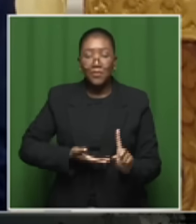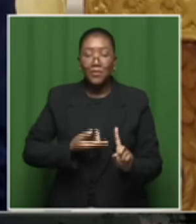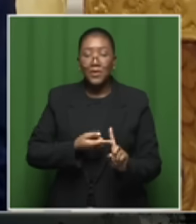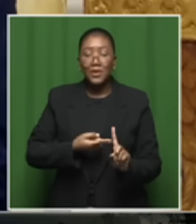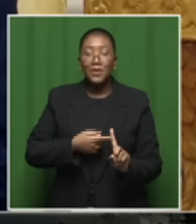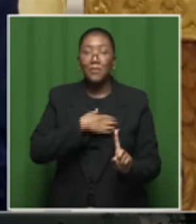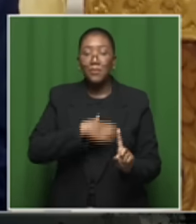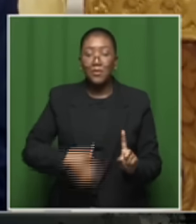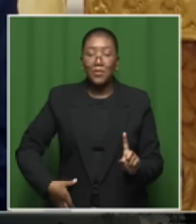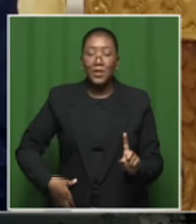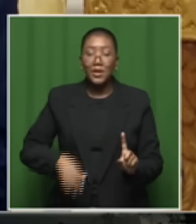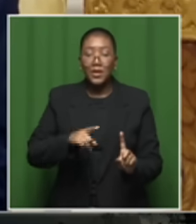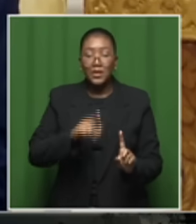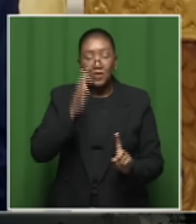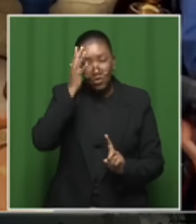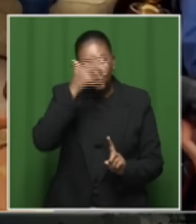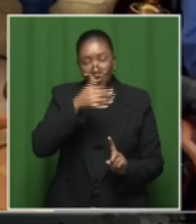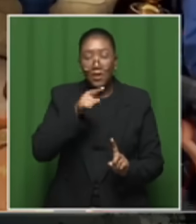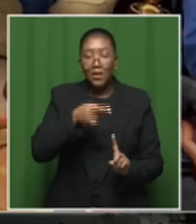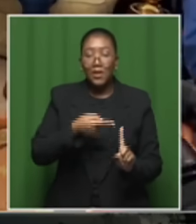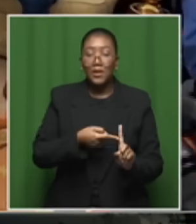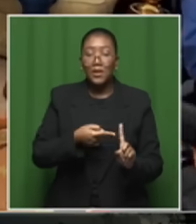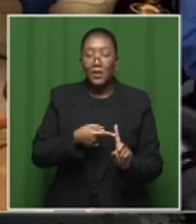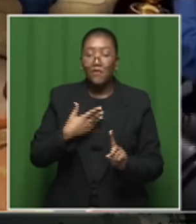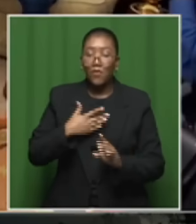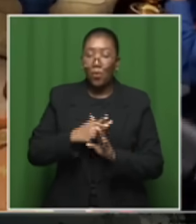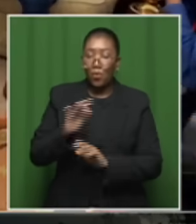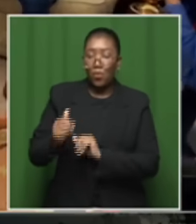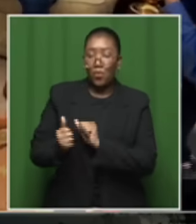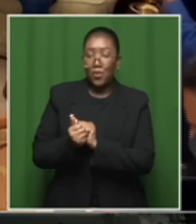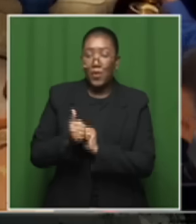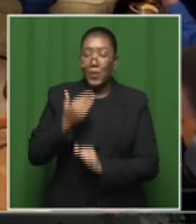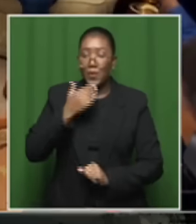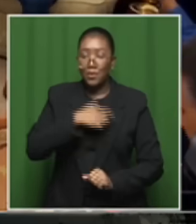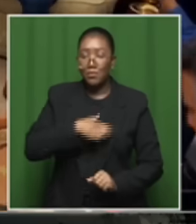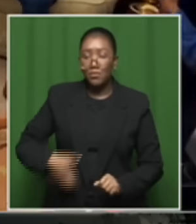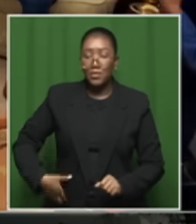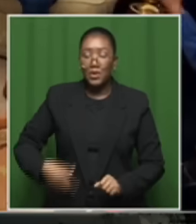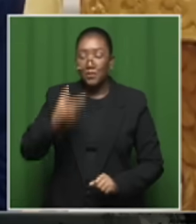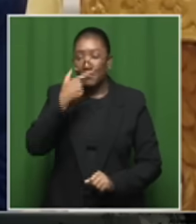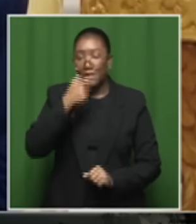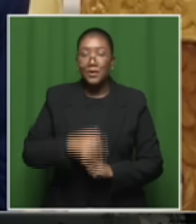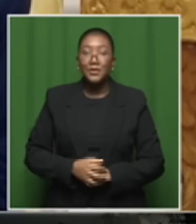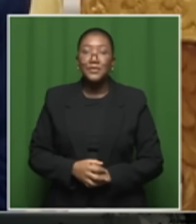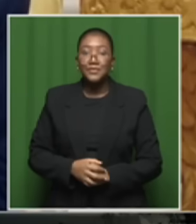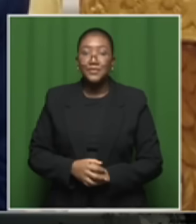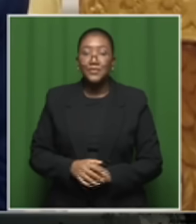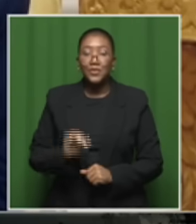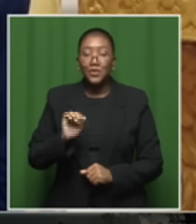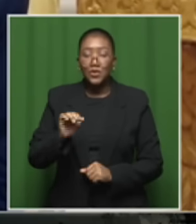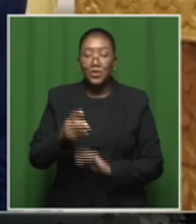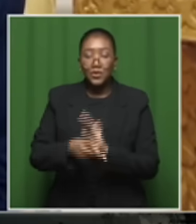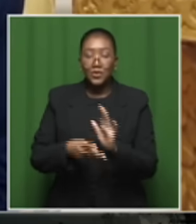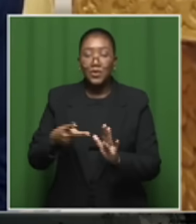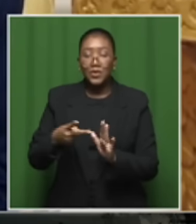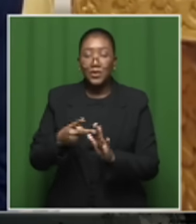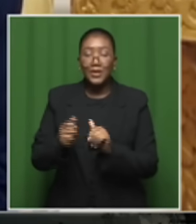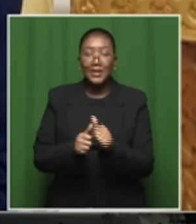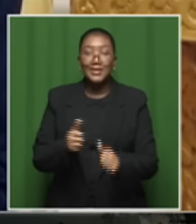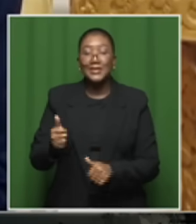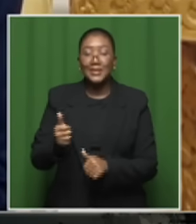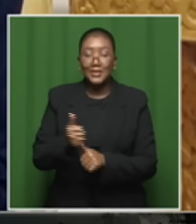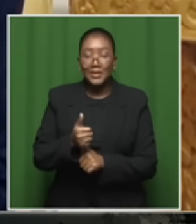President Trump is President Ramaphosa. The second highest will be your vice president in the U.S.